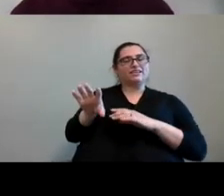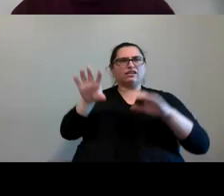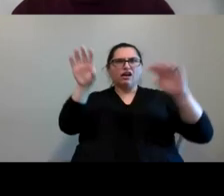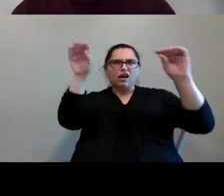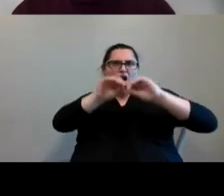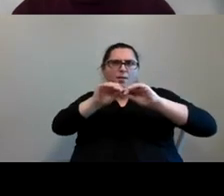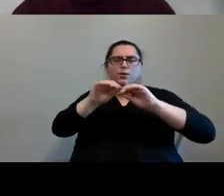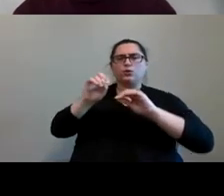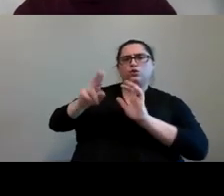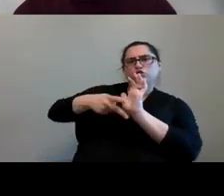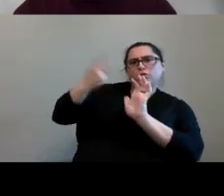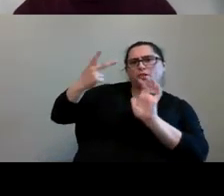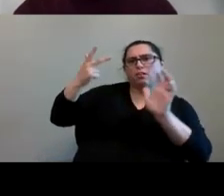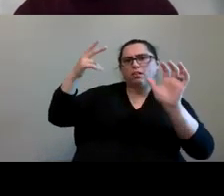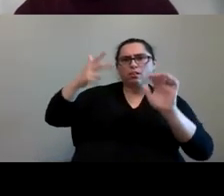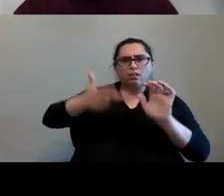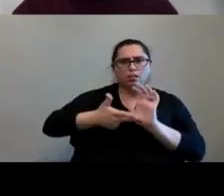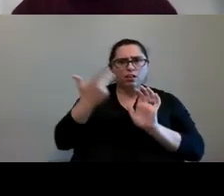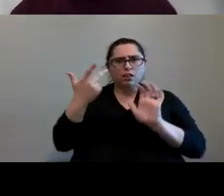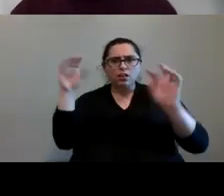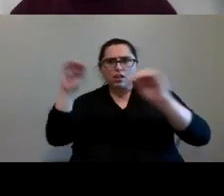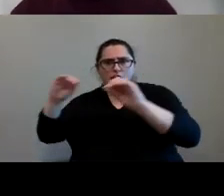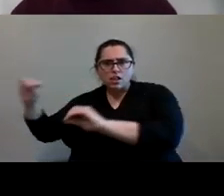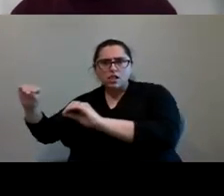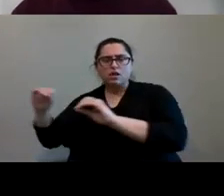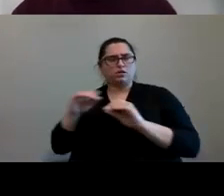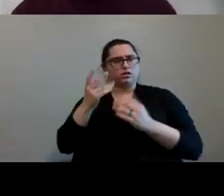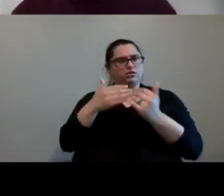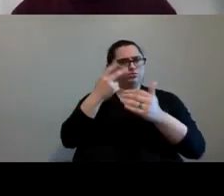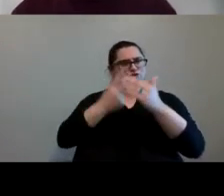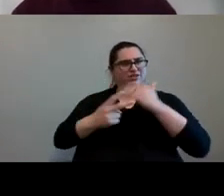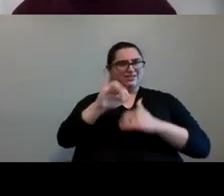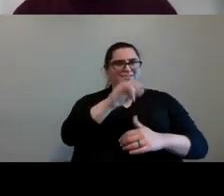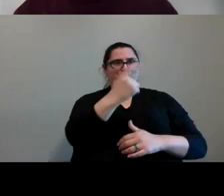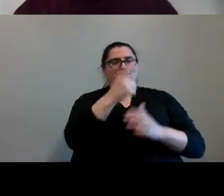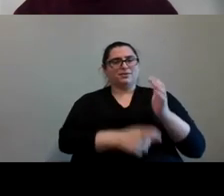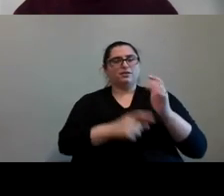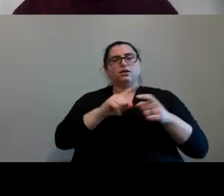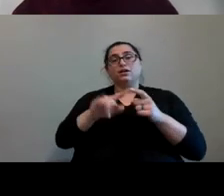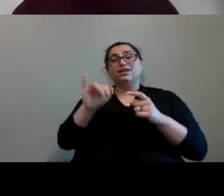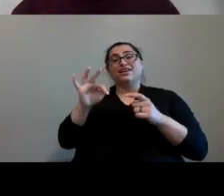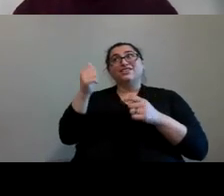or triples or something. But, if you're trying to predict